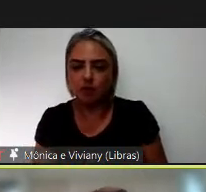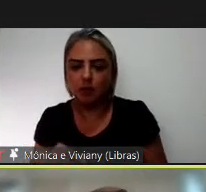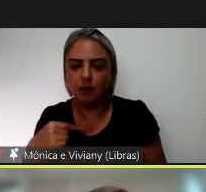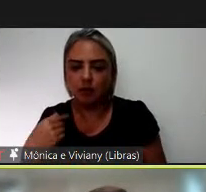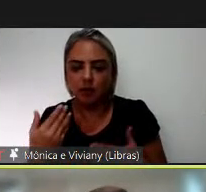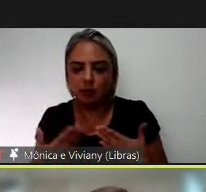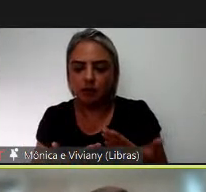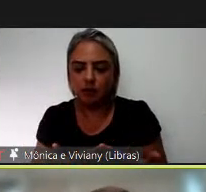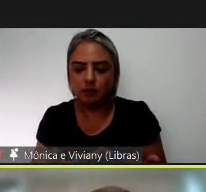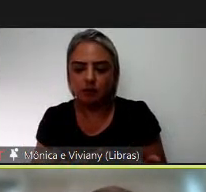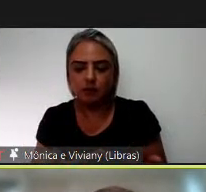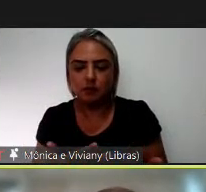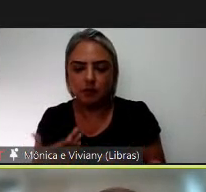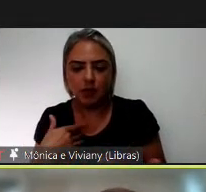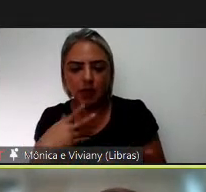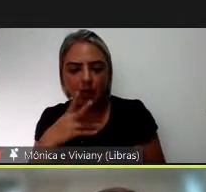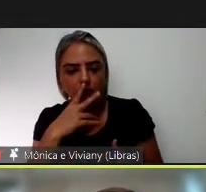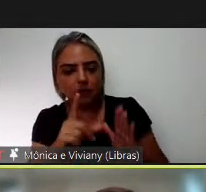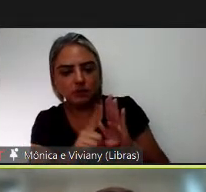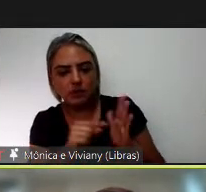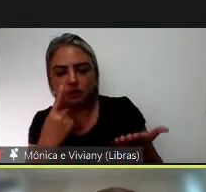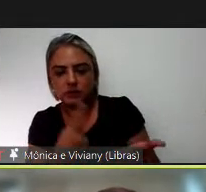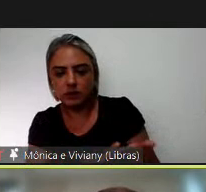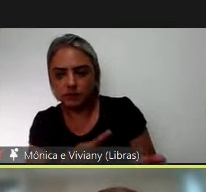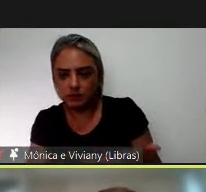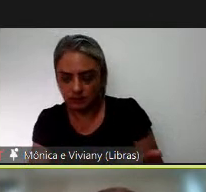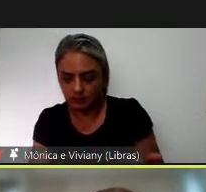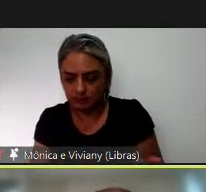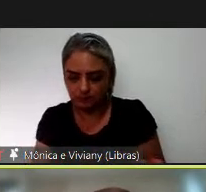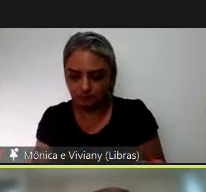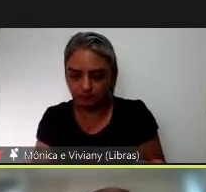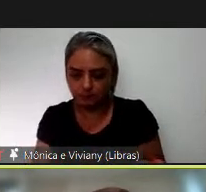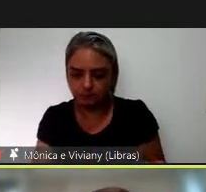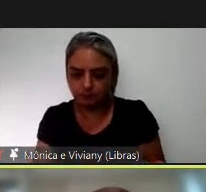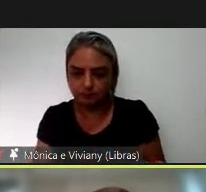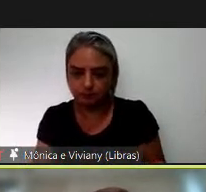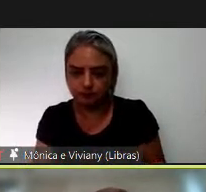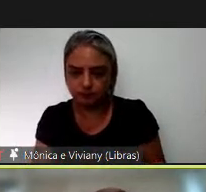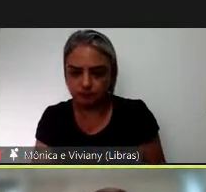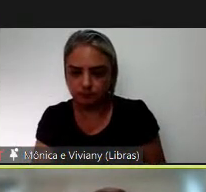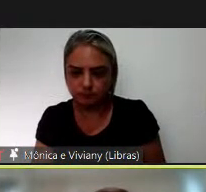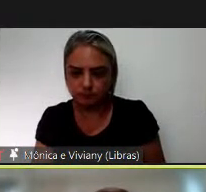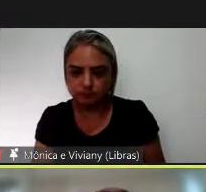notebook, how we can advance in this agenda.